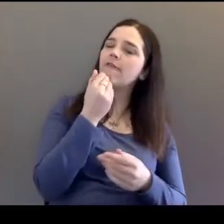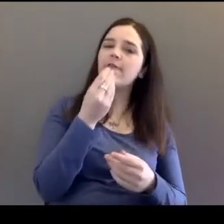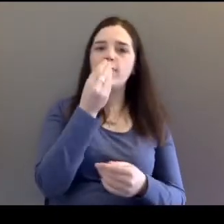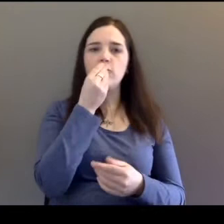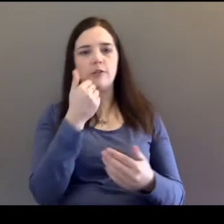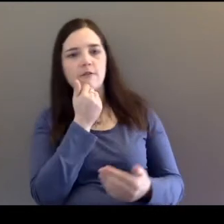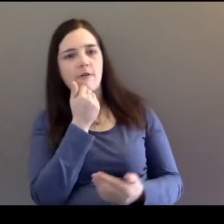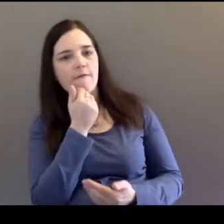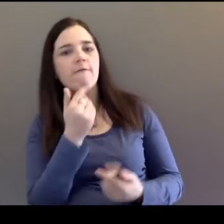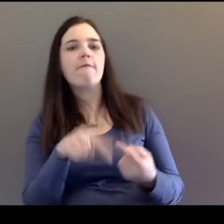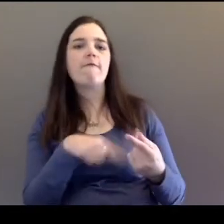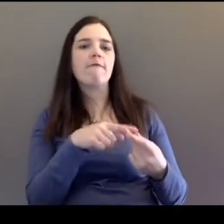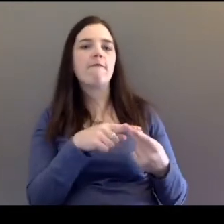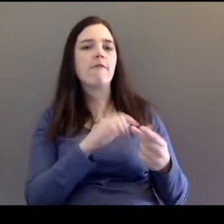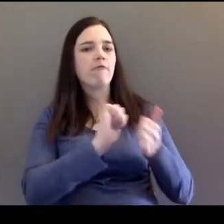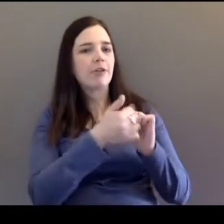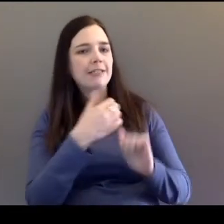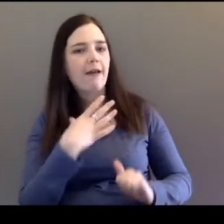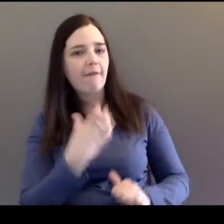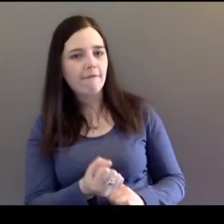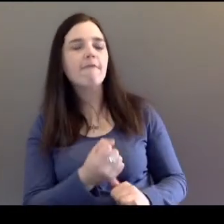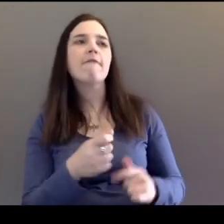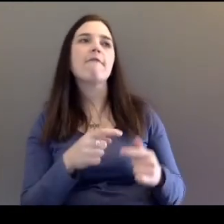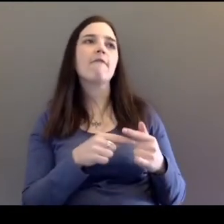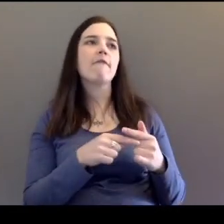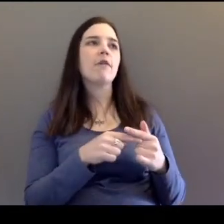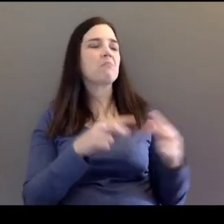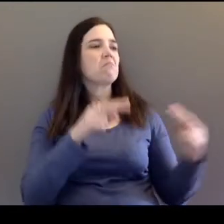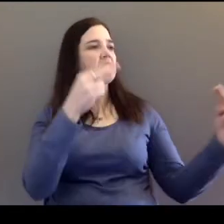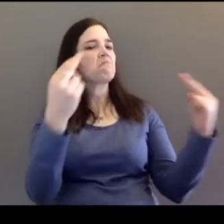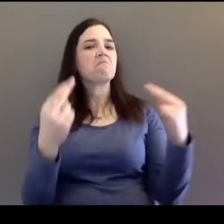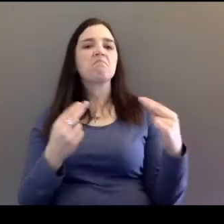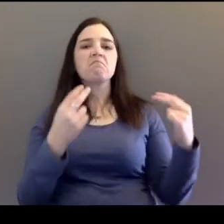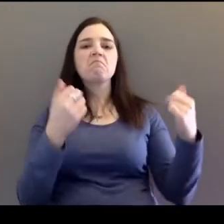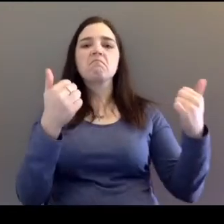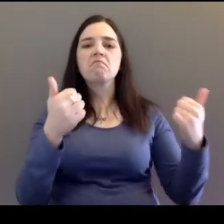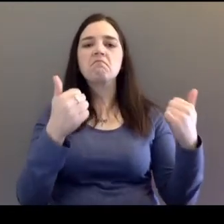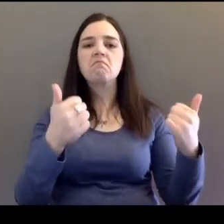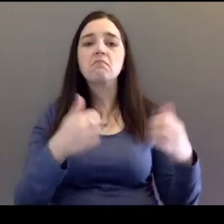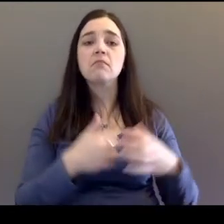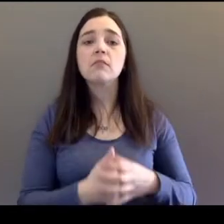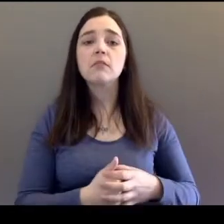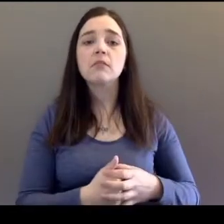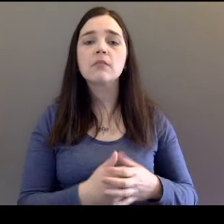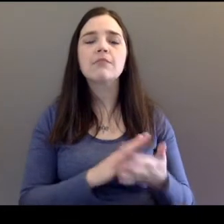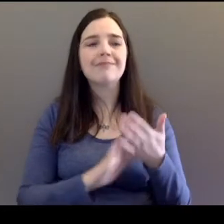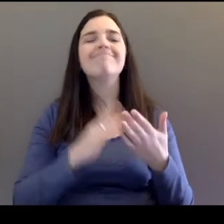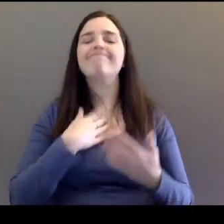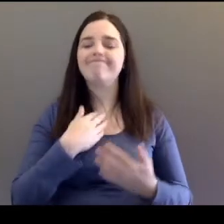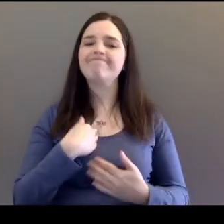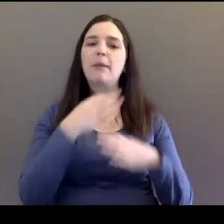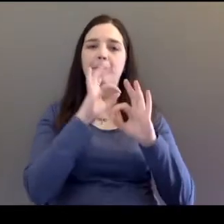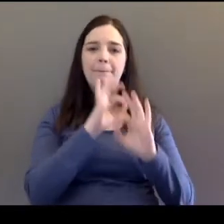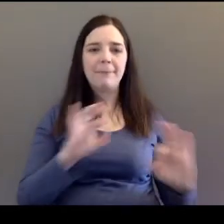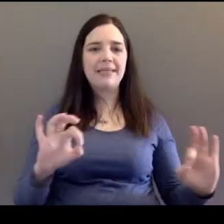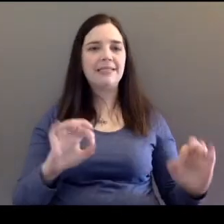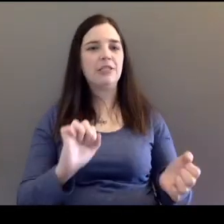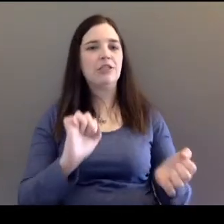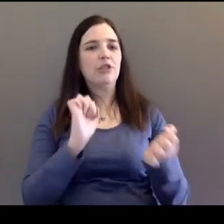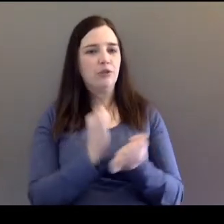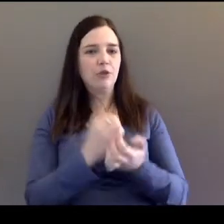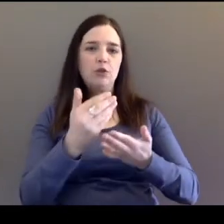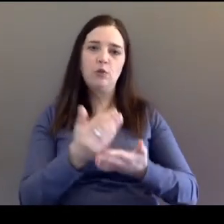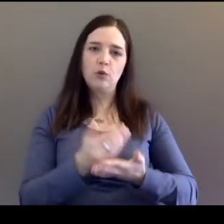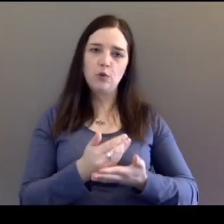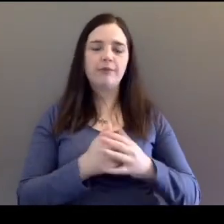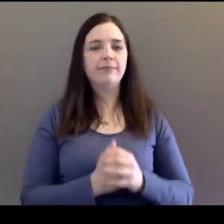cupboard. I've got all the friends I need. I'm esteemed by everybody in society. Therefore, I can have peace and feel secure. Well, no, you